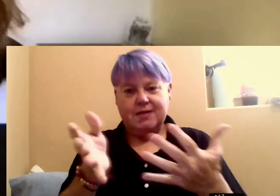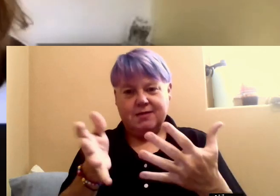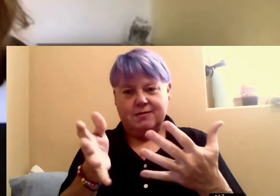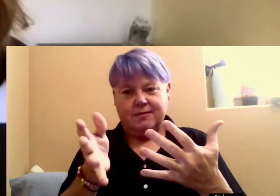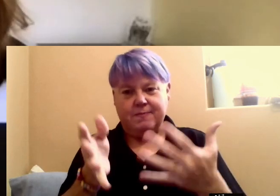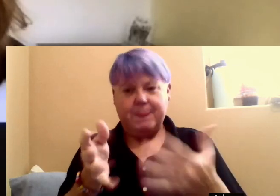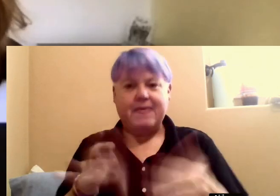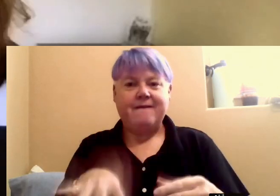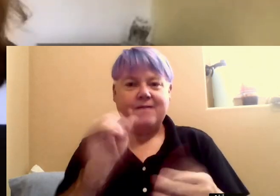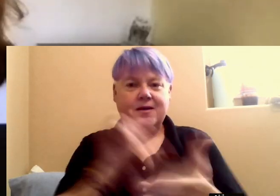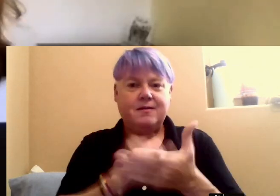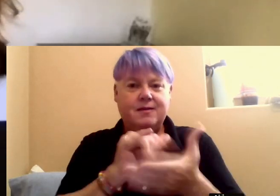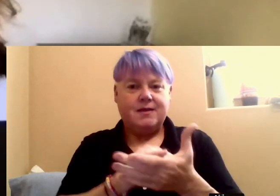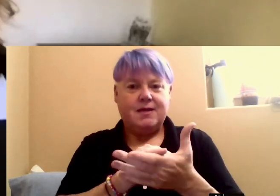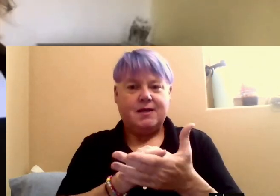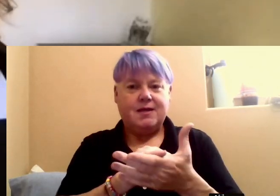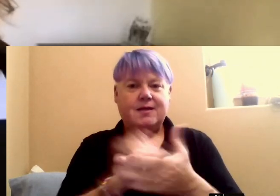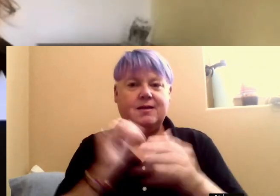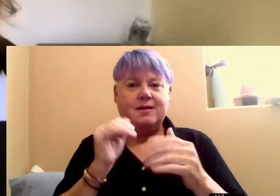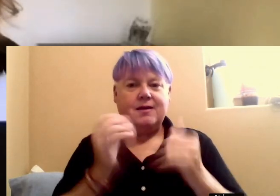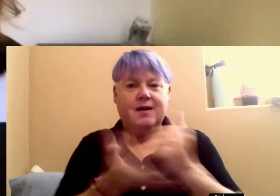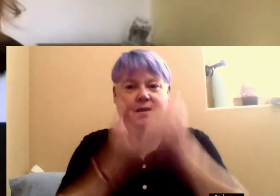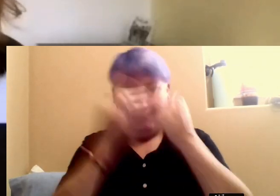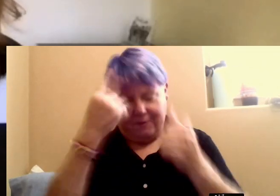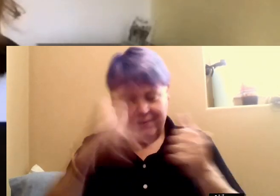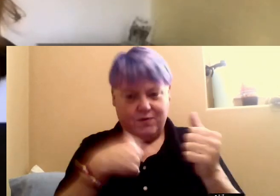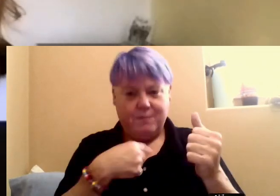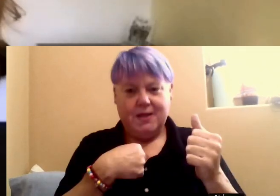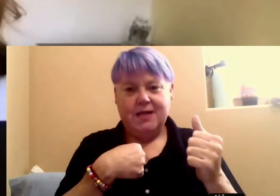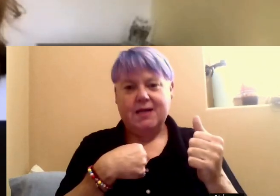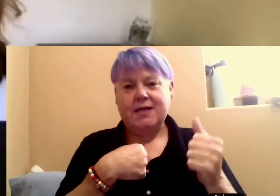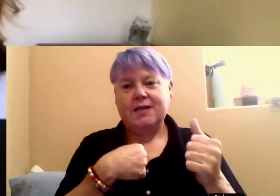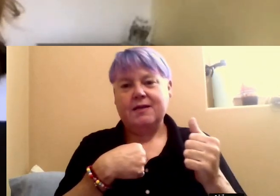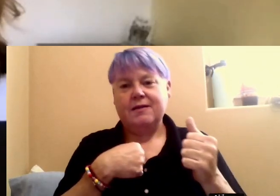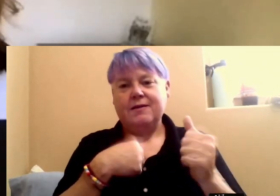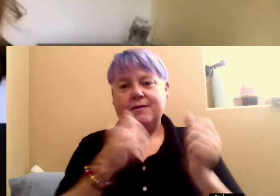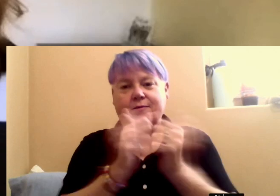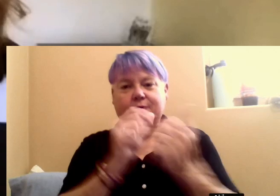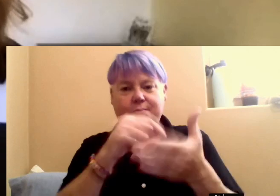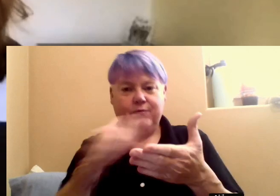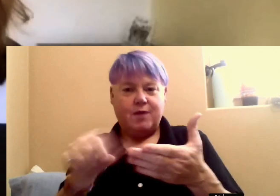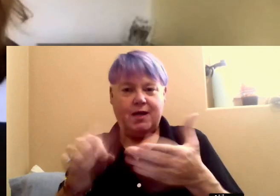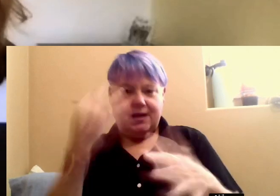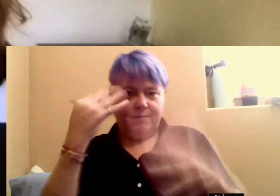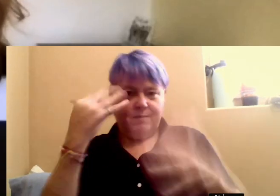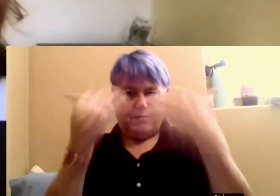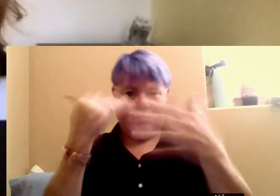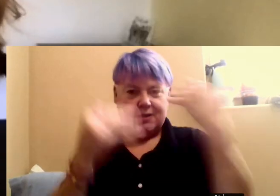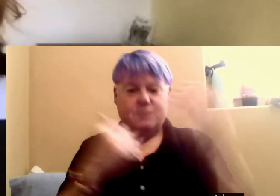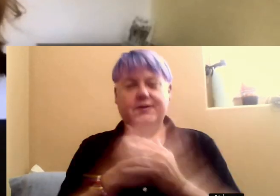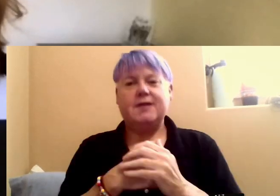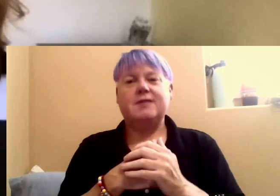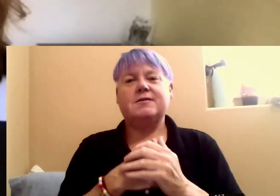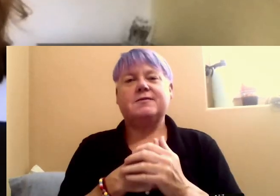found that super helpful for me with writing thrillers.